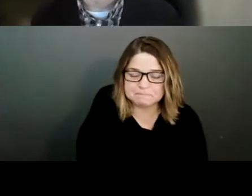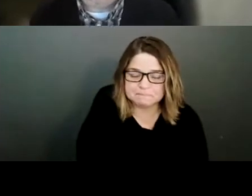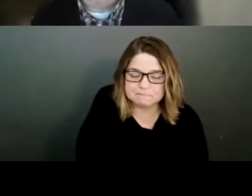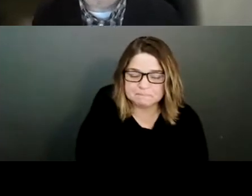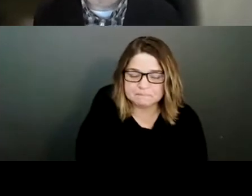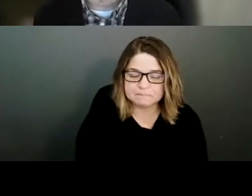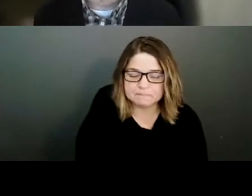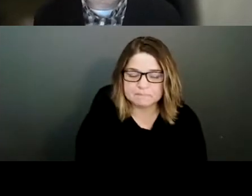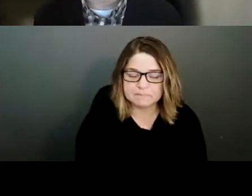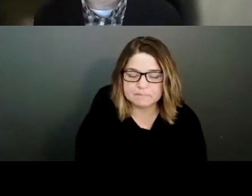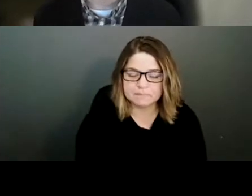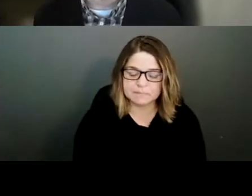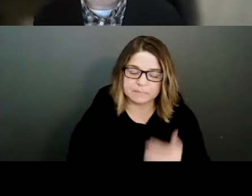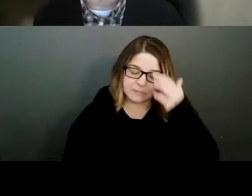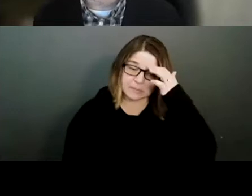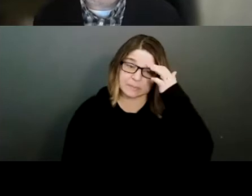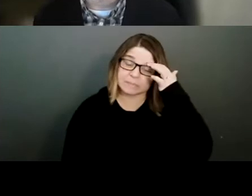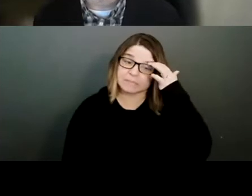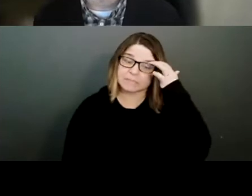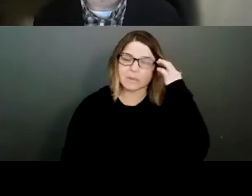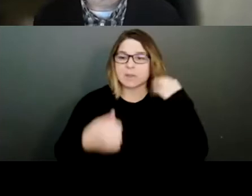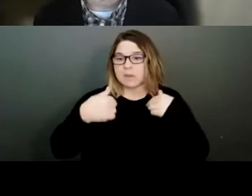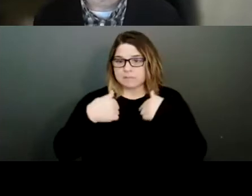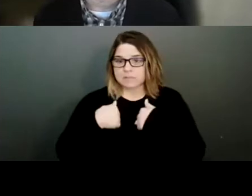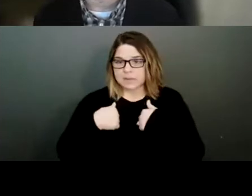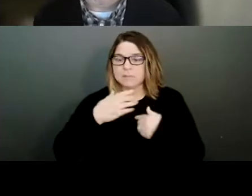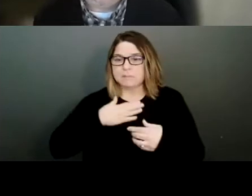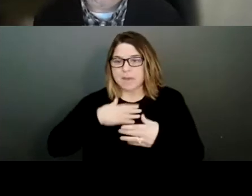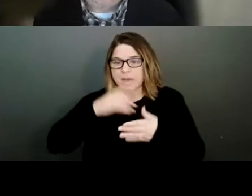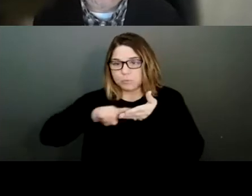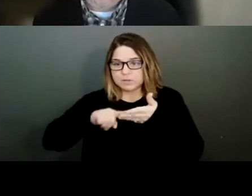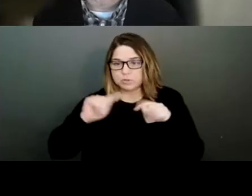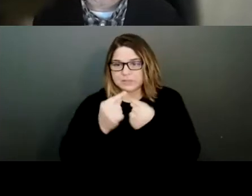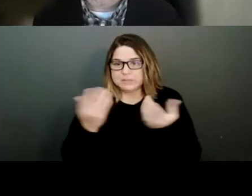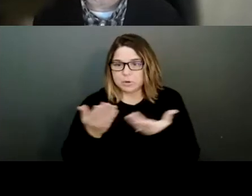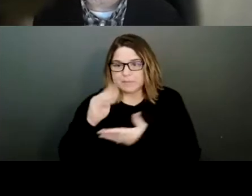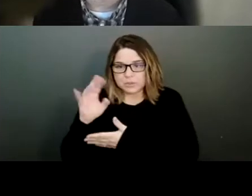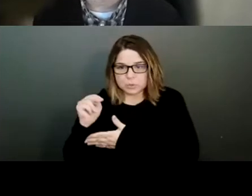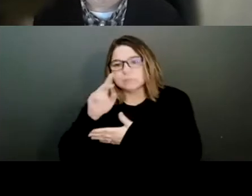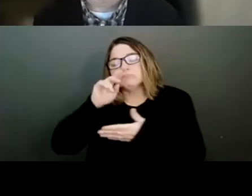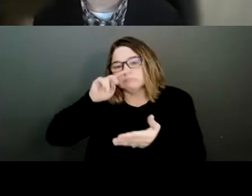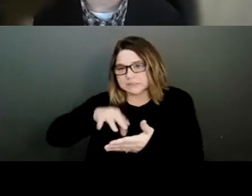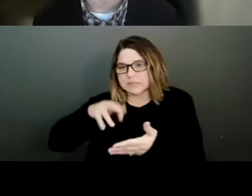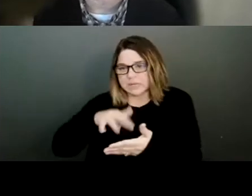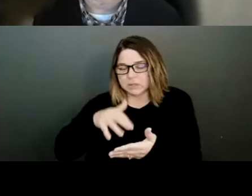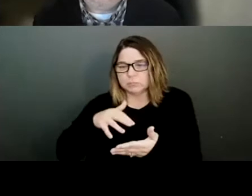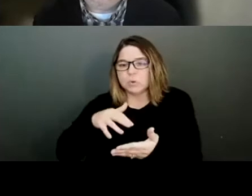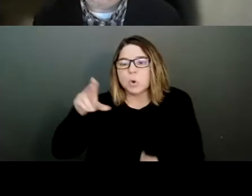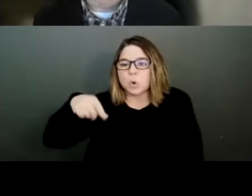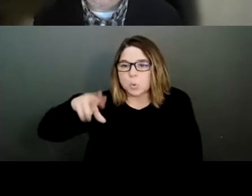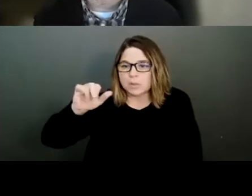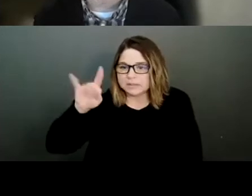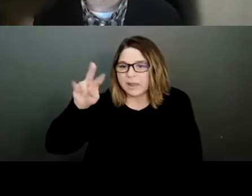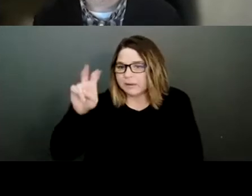brief study recently conducted by me and a research team here in Minnesota. It was a qualitative study, so interviews